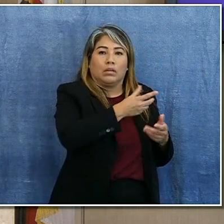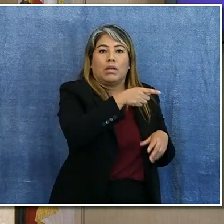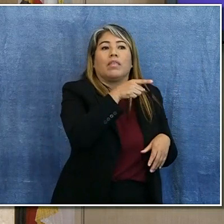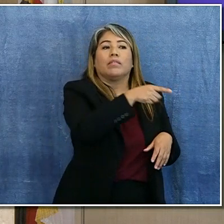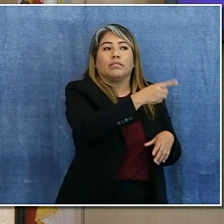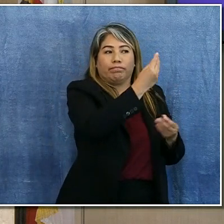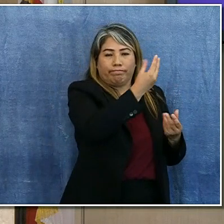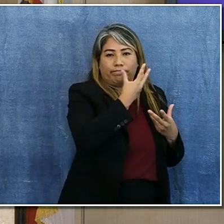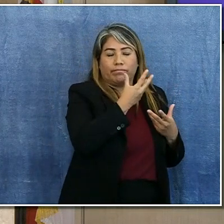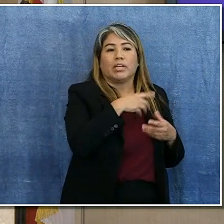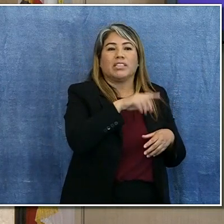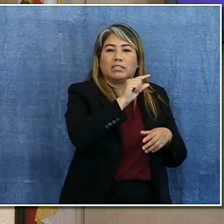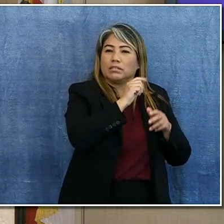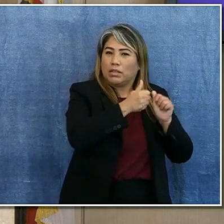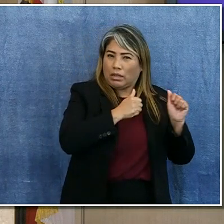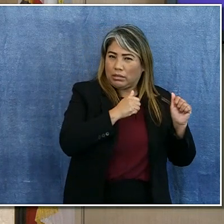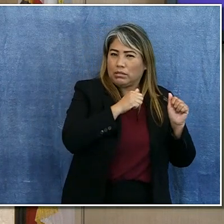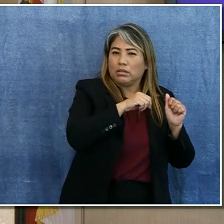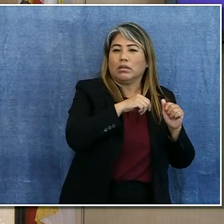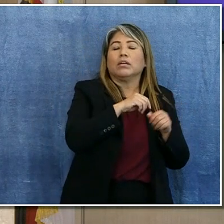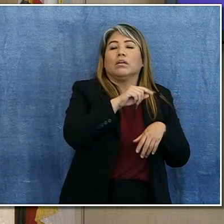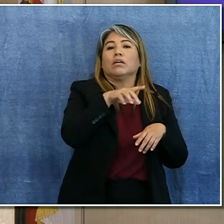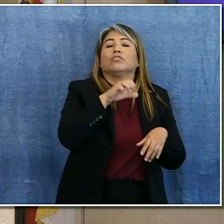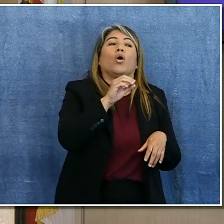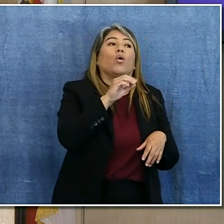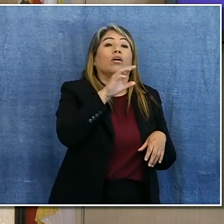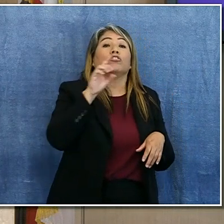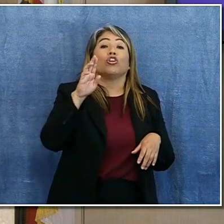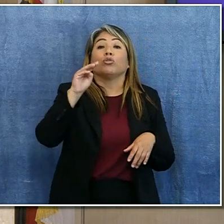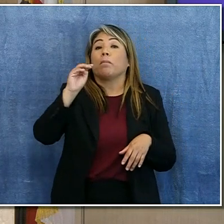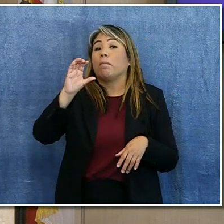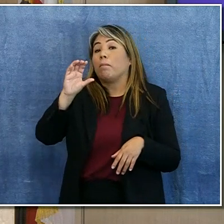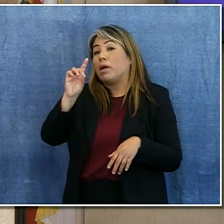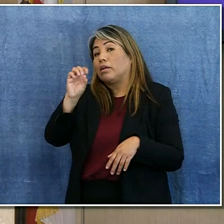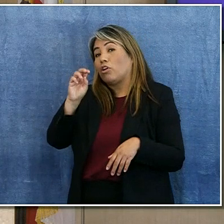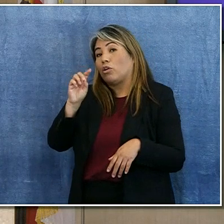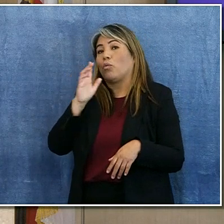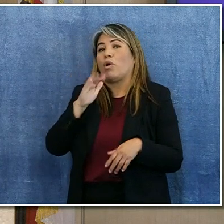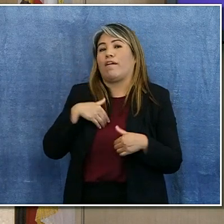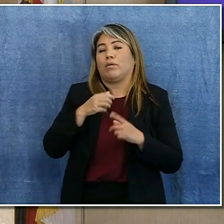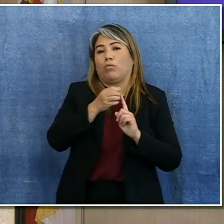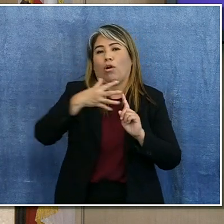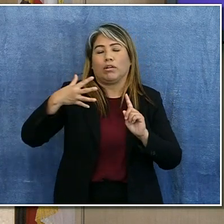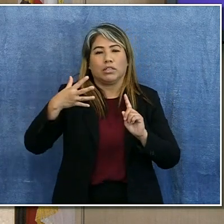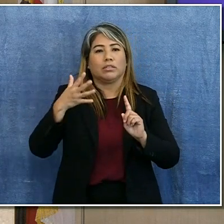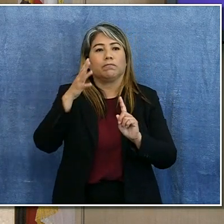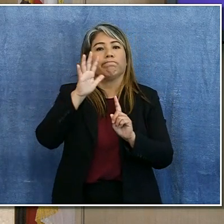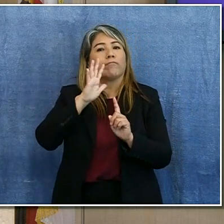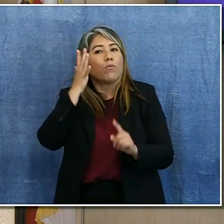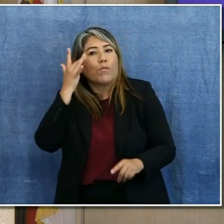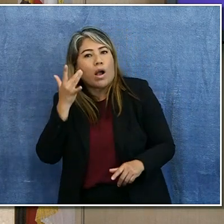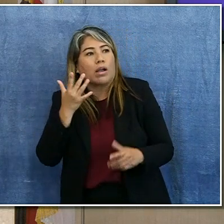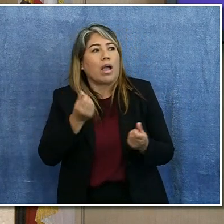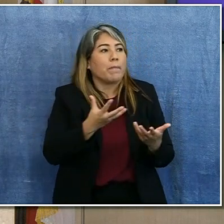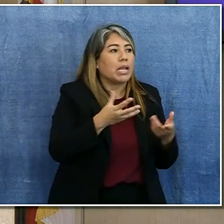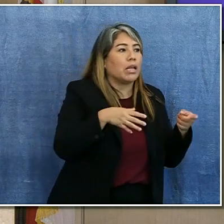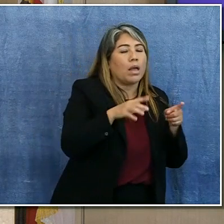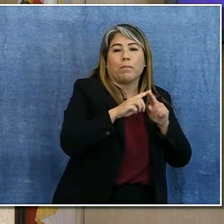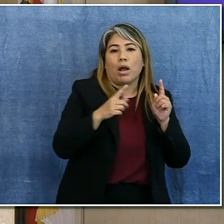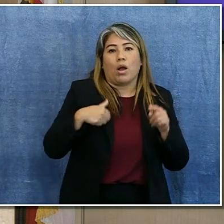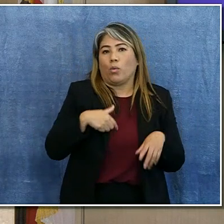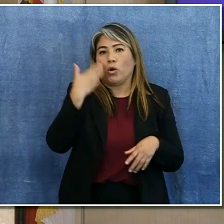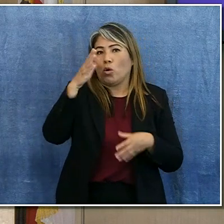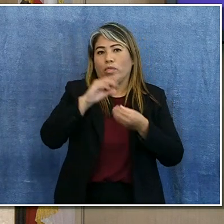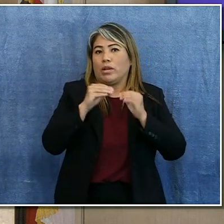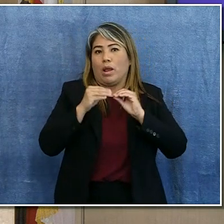labs that are lagging, and I'll have Dr. McDonald kind of give some context of how many of those there are. But again, we don't know the